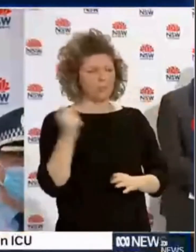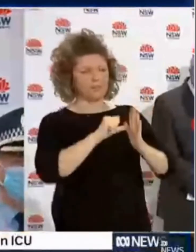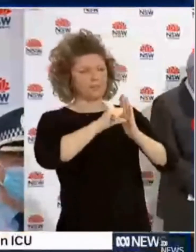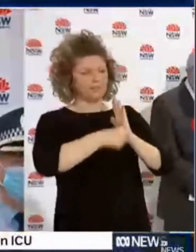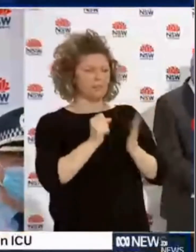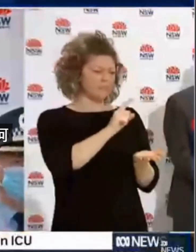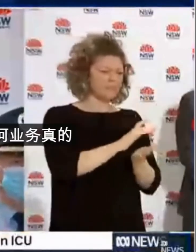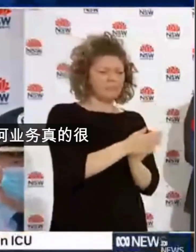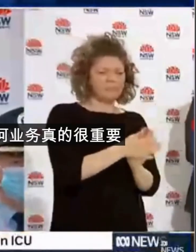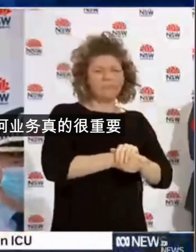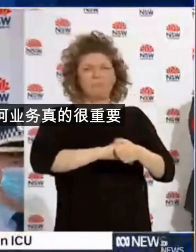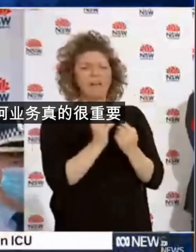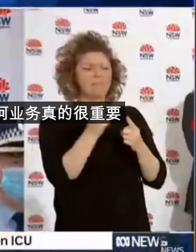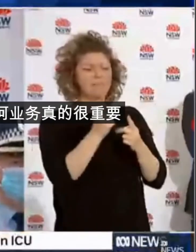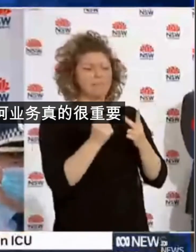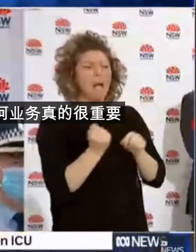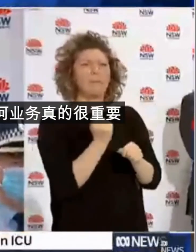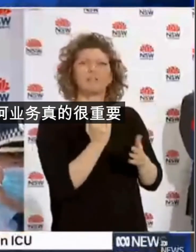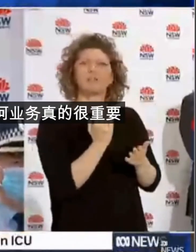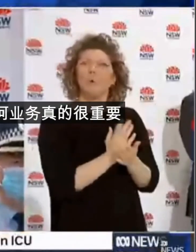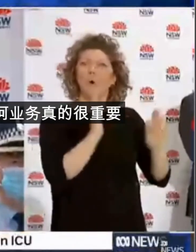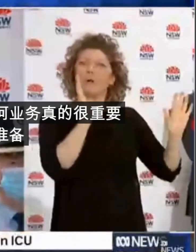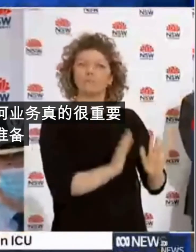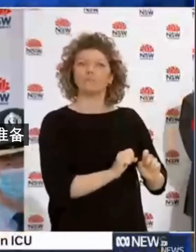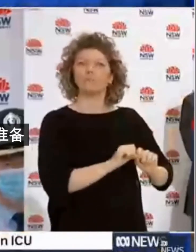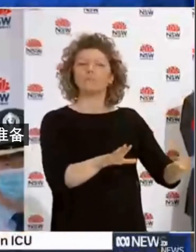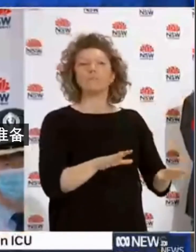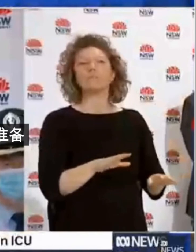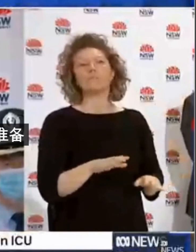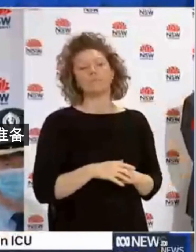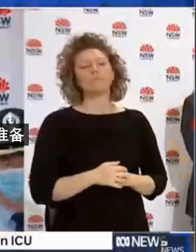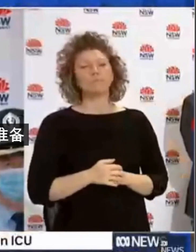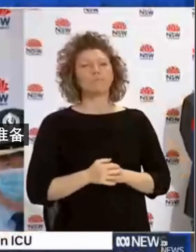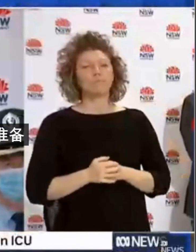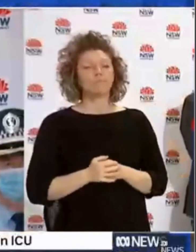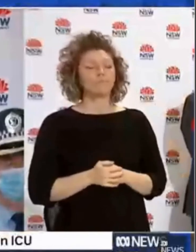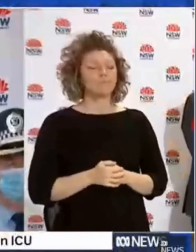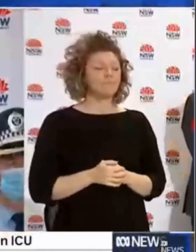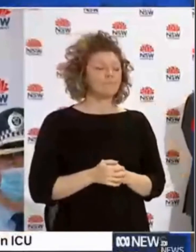aware that this could strike any business at any time, so be well prepared by having those plans in place. How